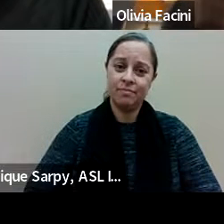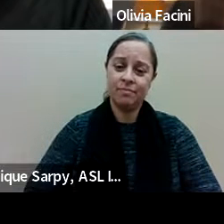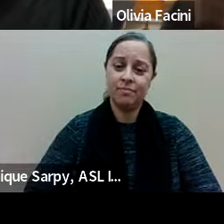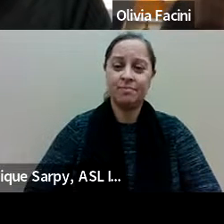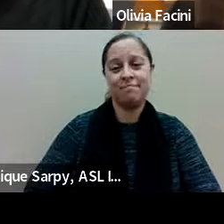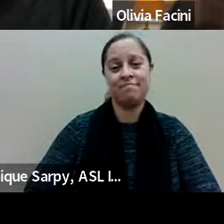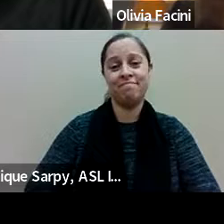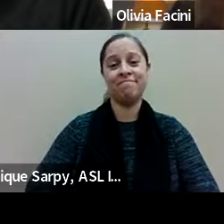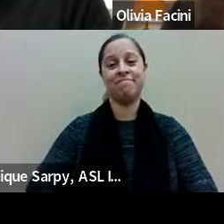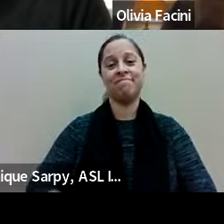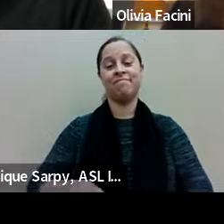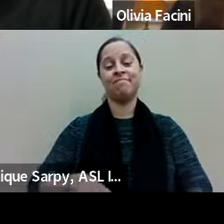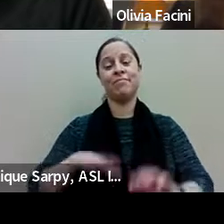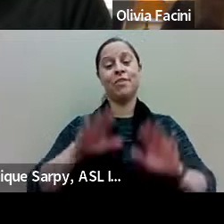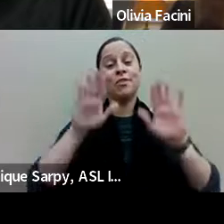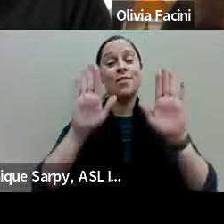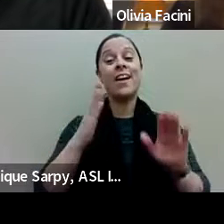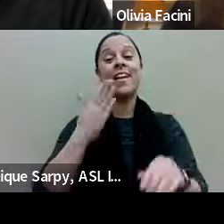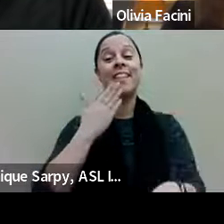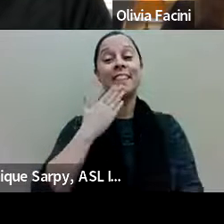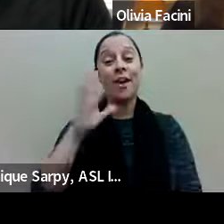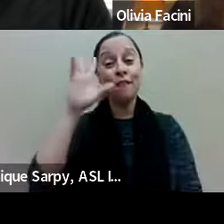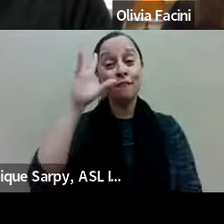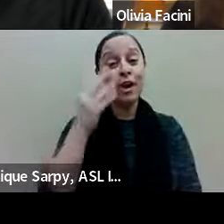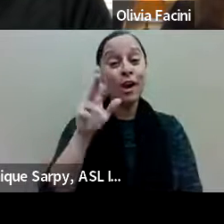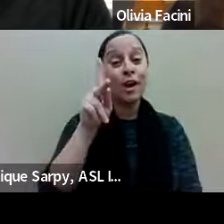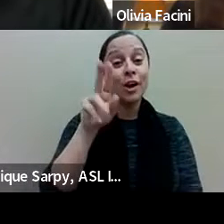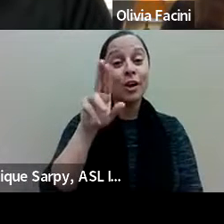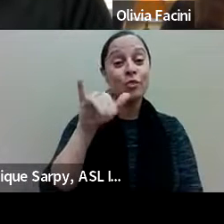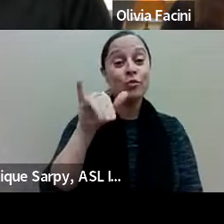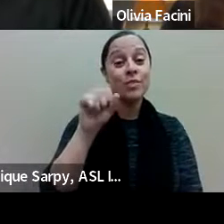Great. Thank you, Frank. Krystal, would you like to share?